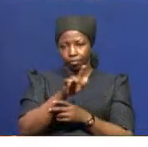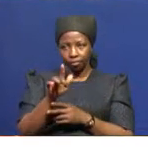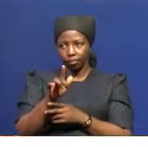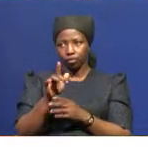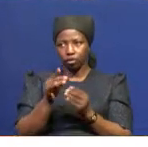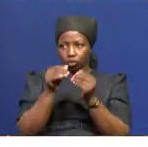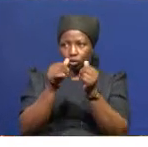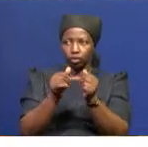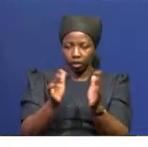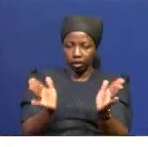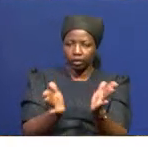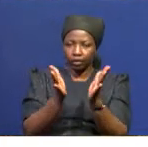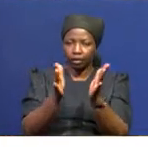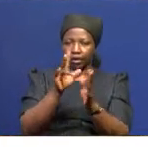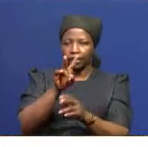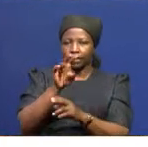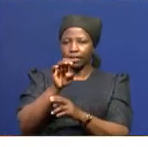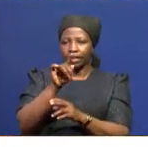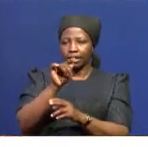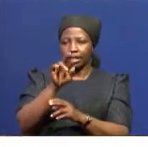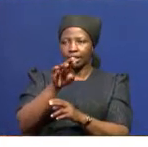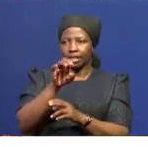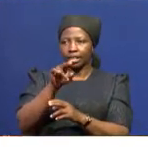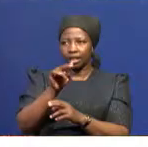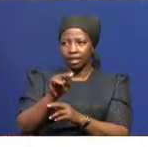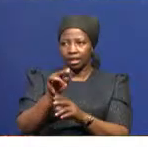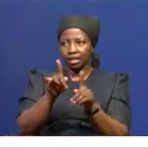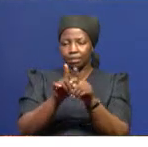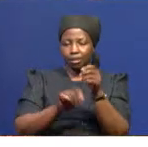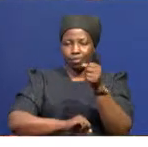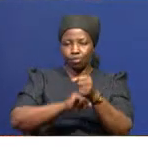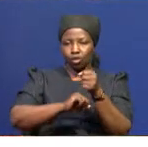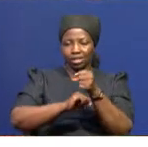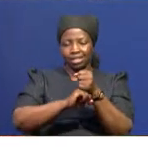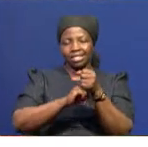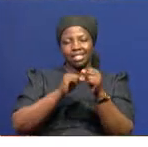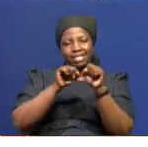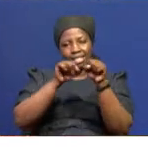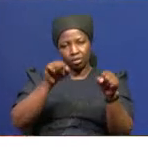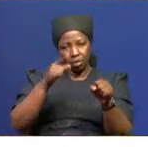of welfare of the veterans and the support system for families of the fallen soldiers.